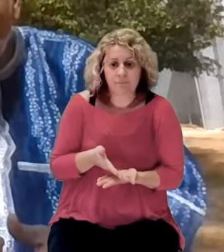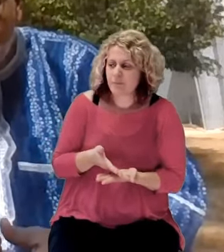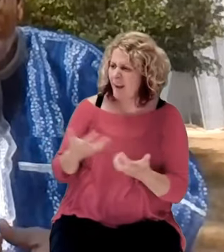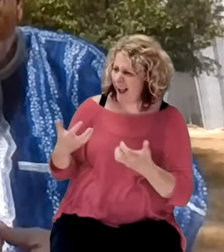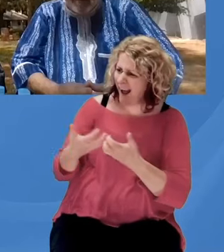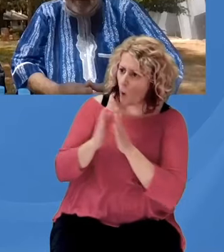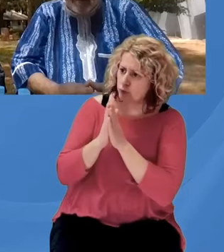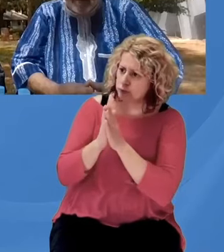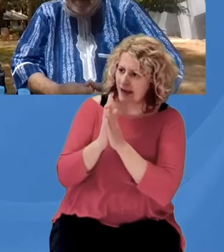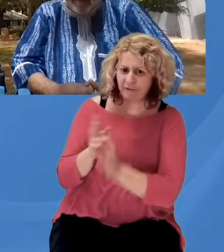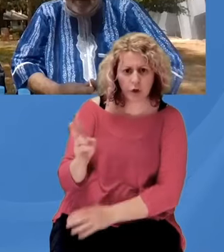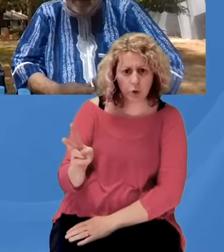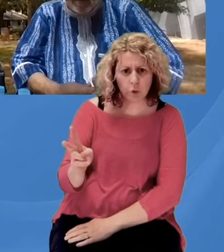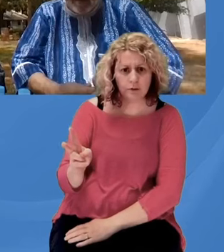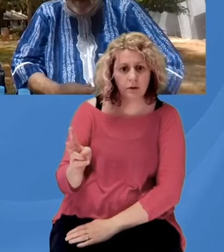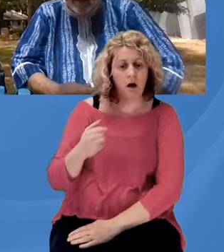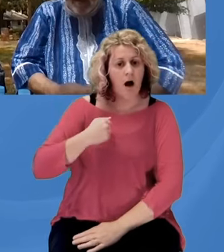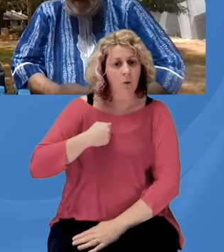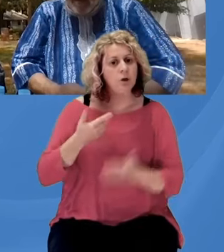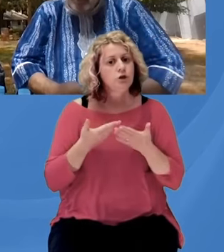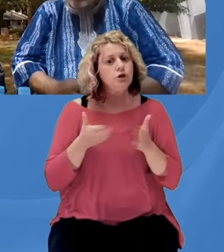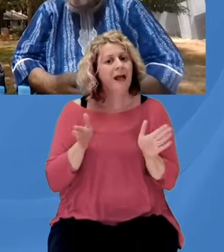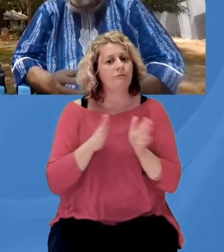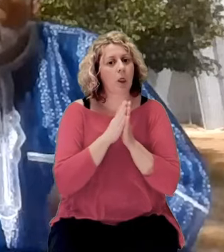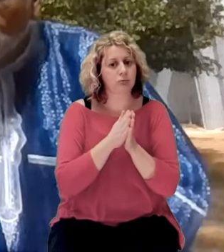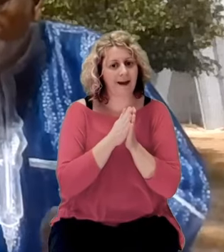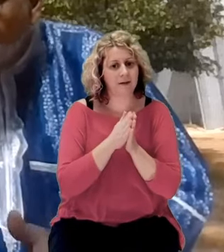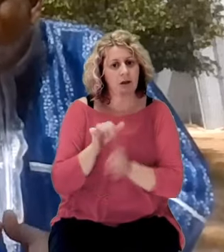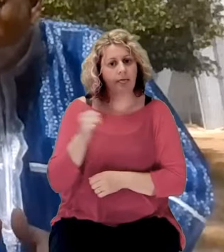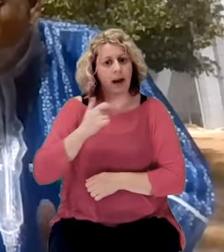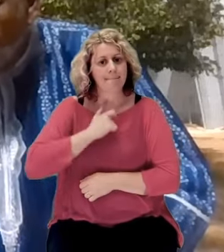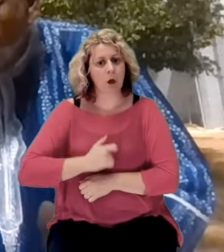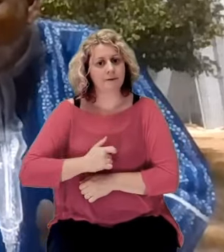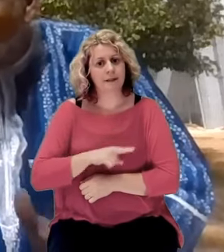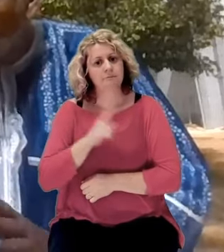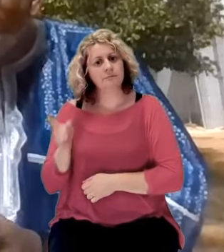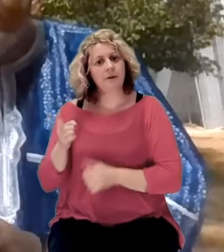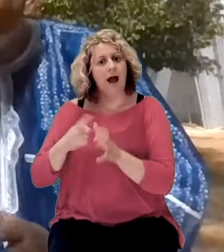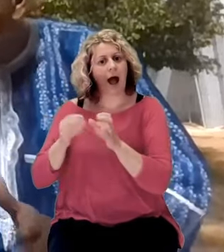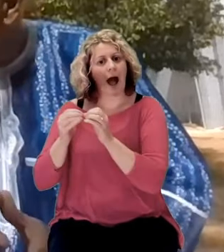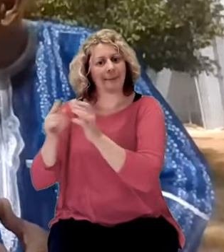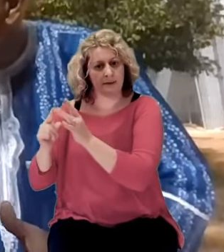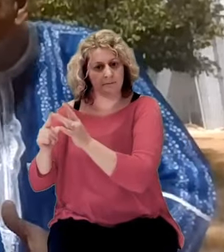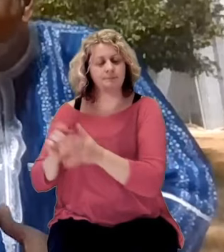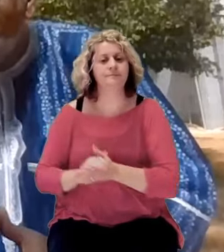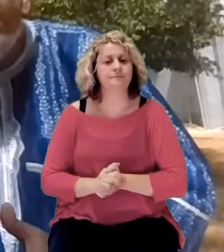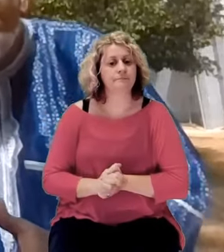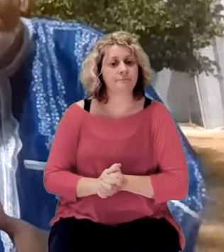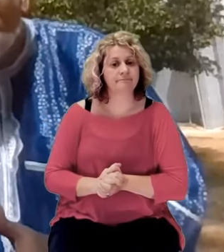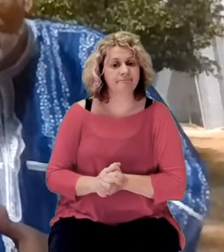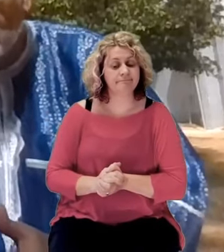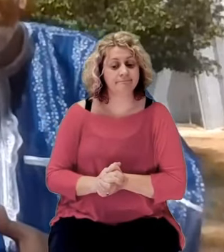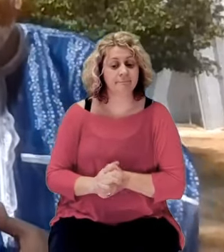encouraging. Finally, how can we pray for you? Well, let me say a few things generally, and Abby will say a few